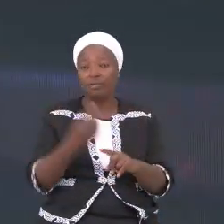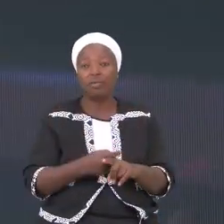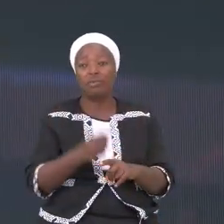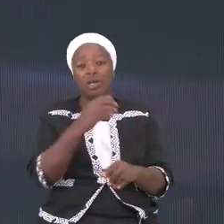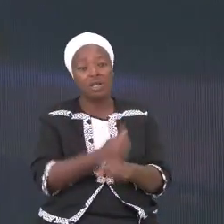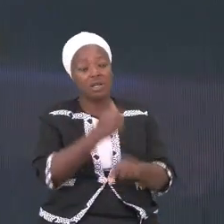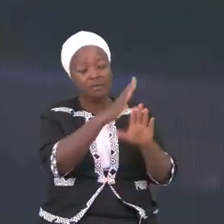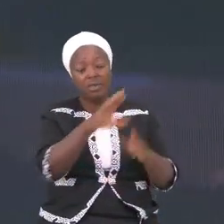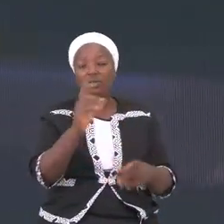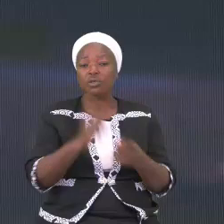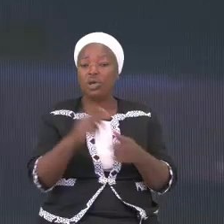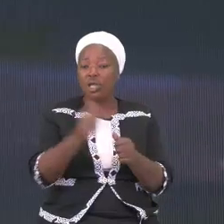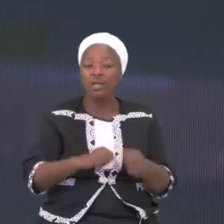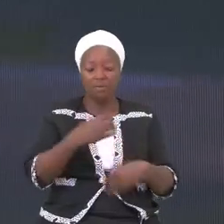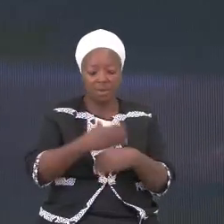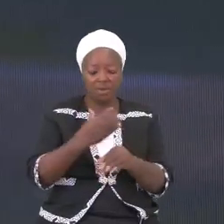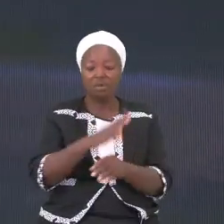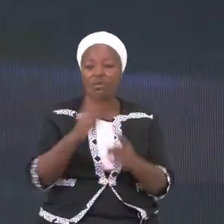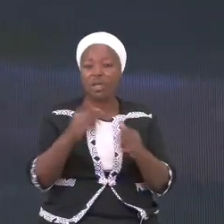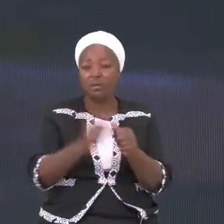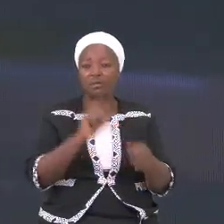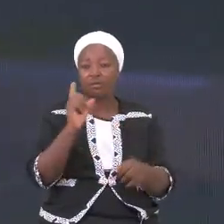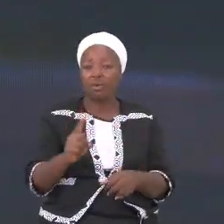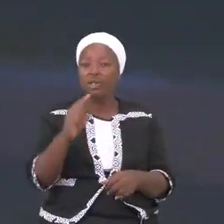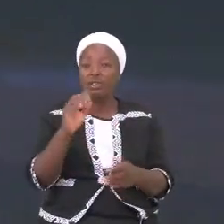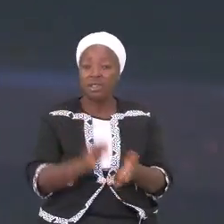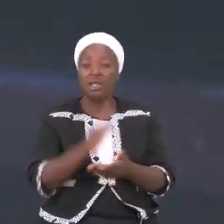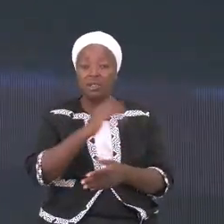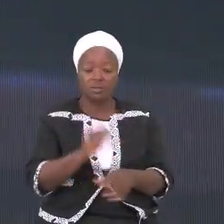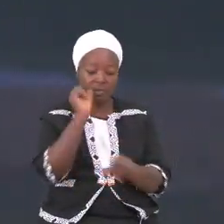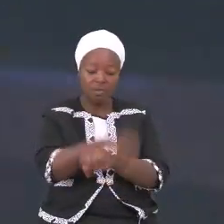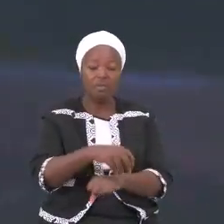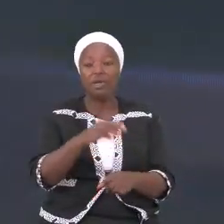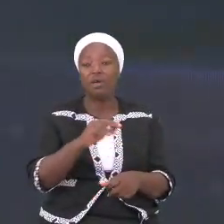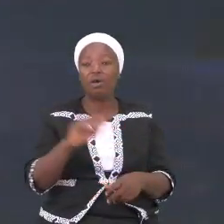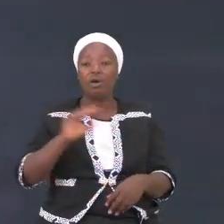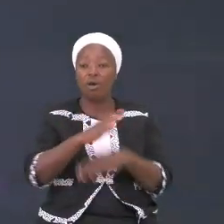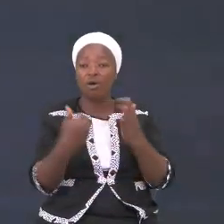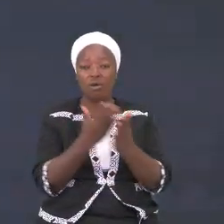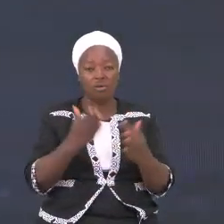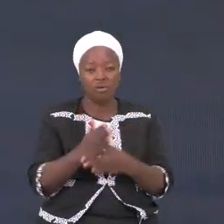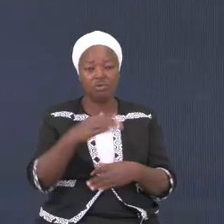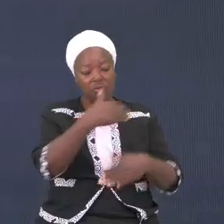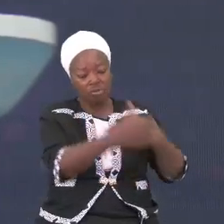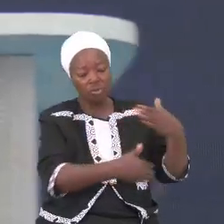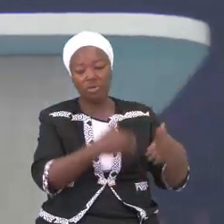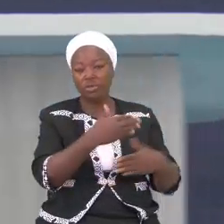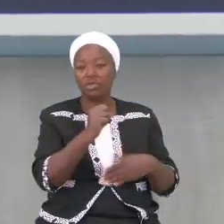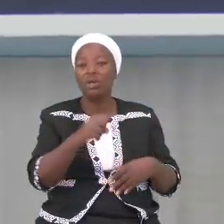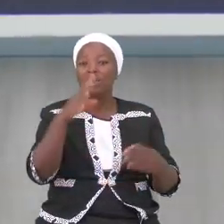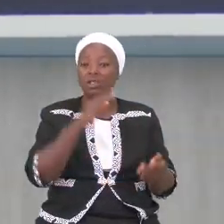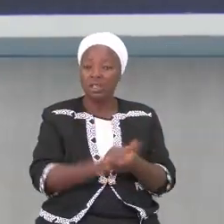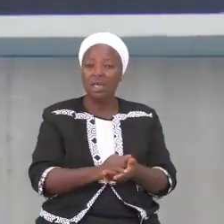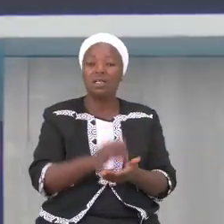that it will prevail all through generations. That love is what I